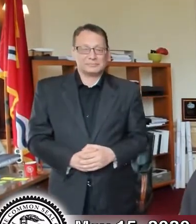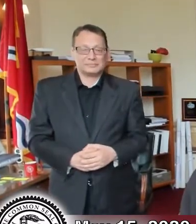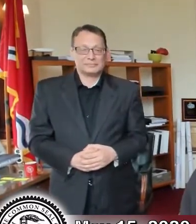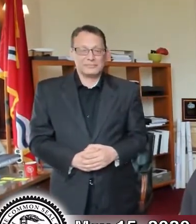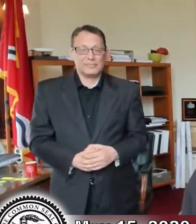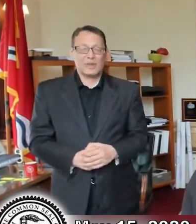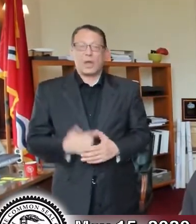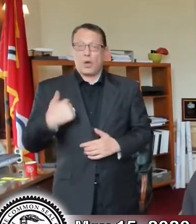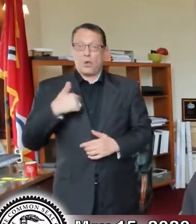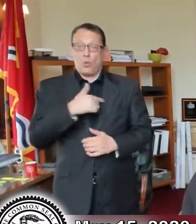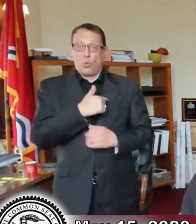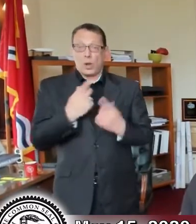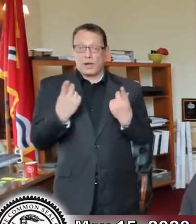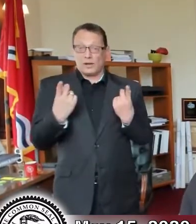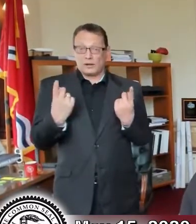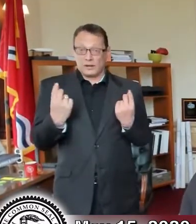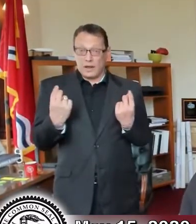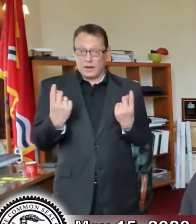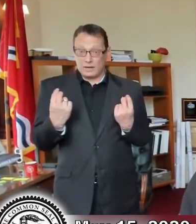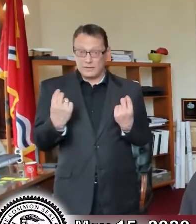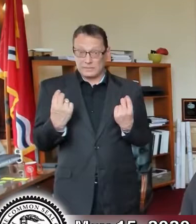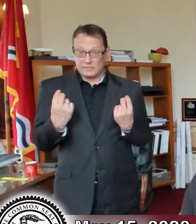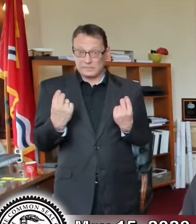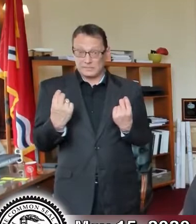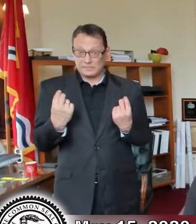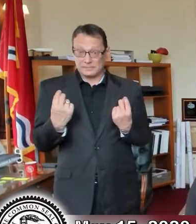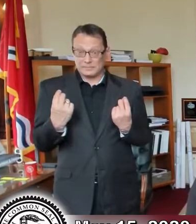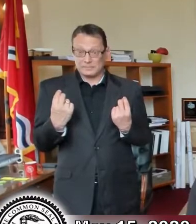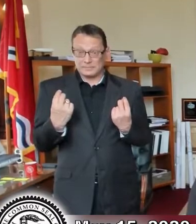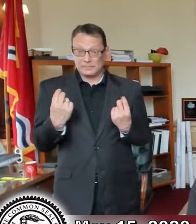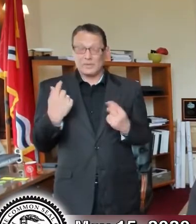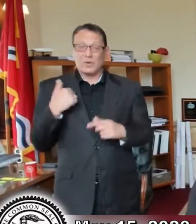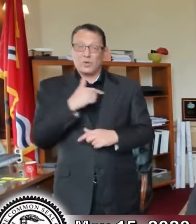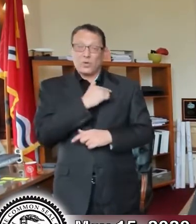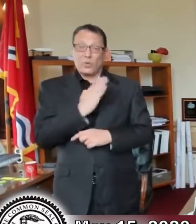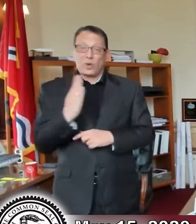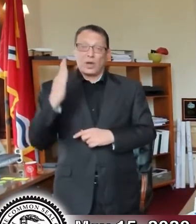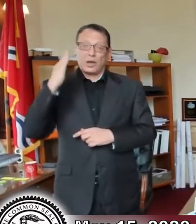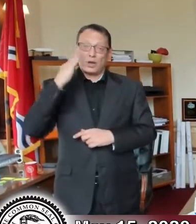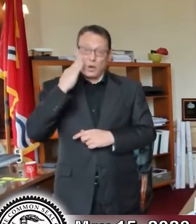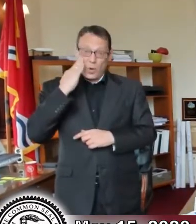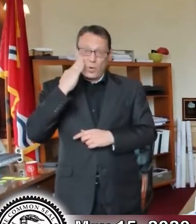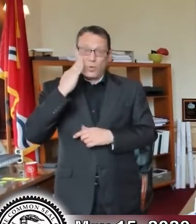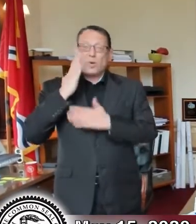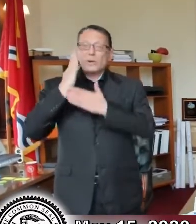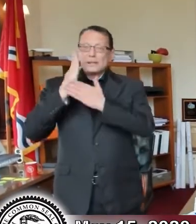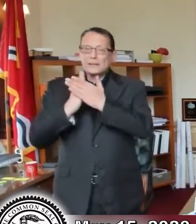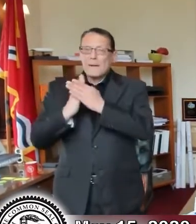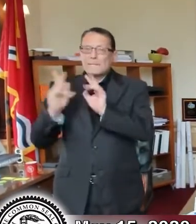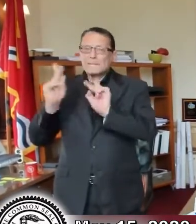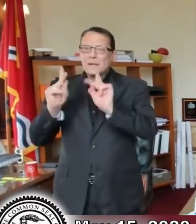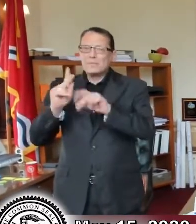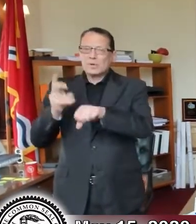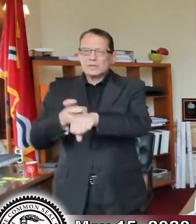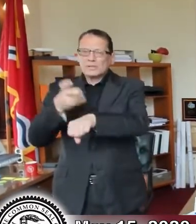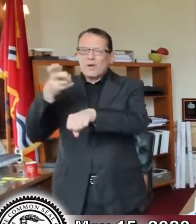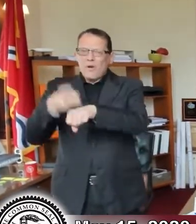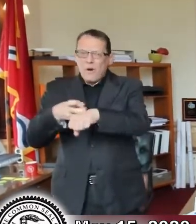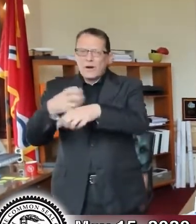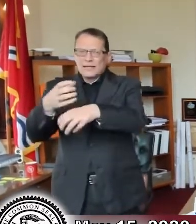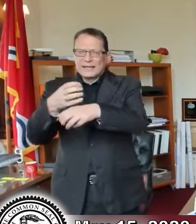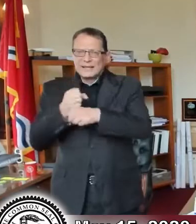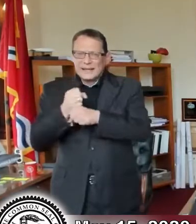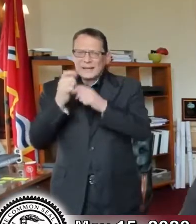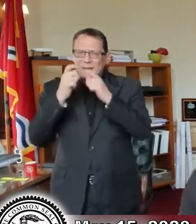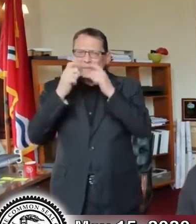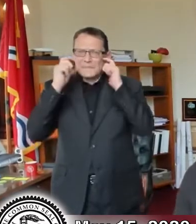So what we have done is we know that for some folks getting a mask or masks, I'm reaching